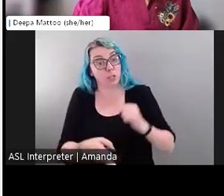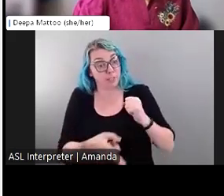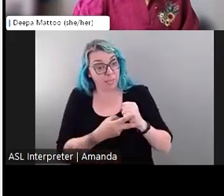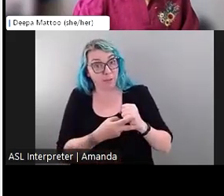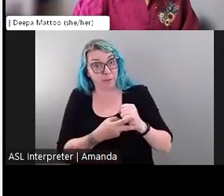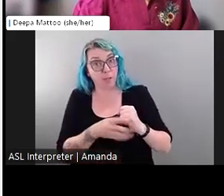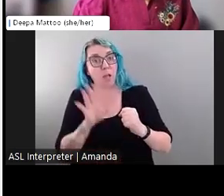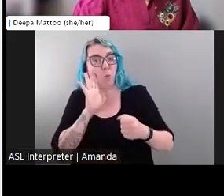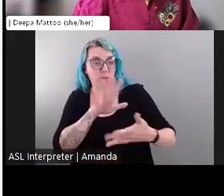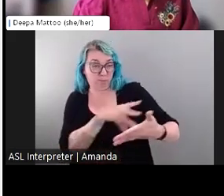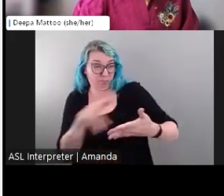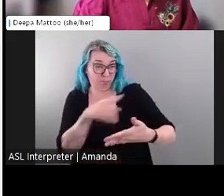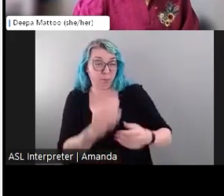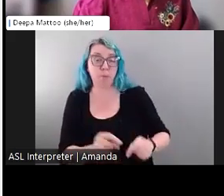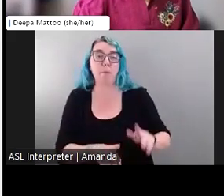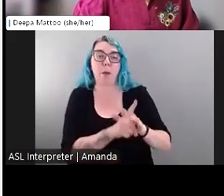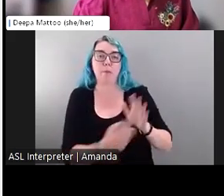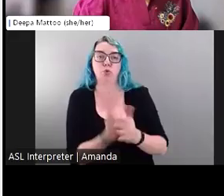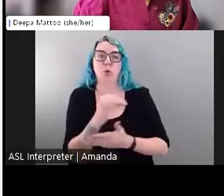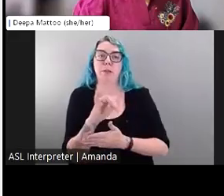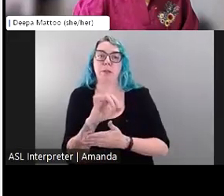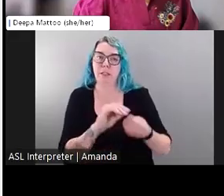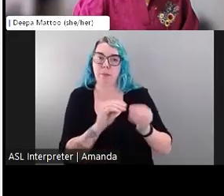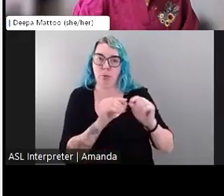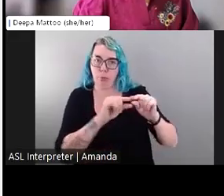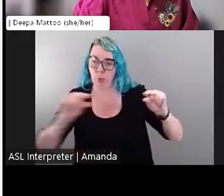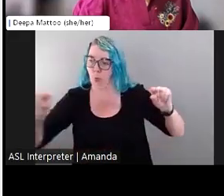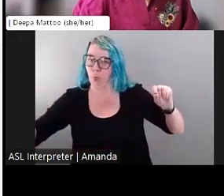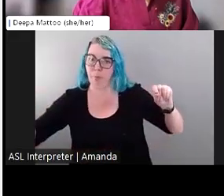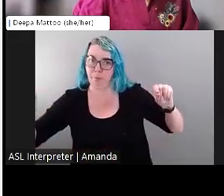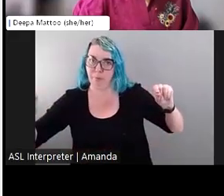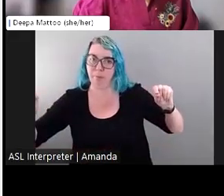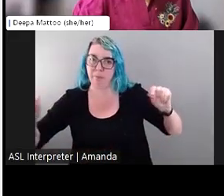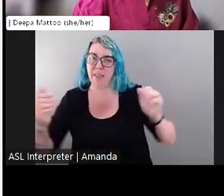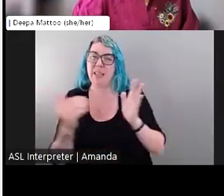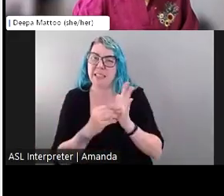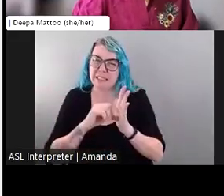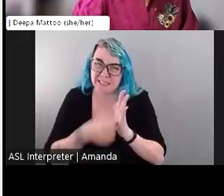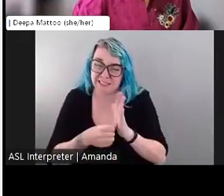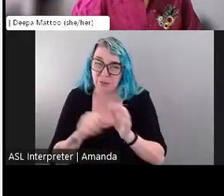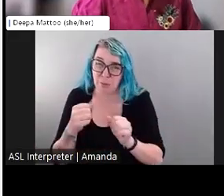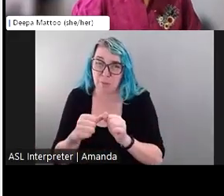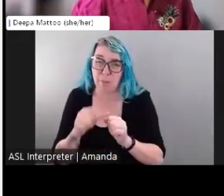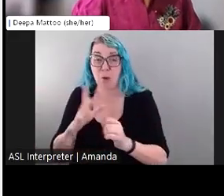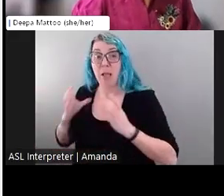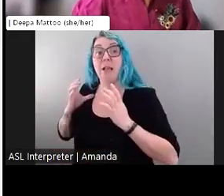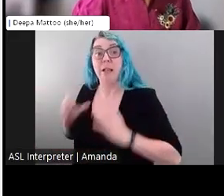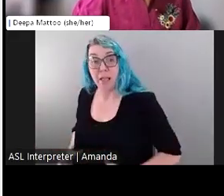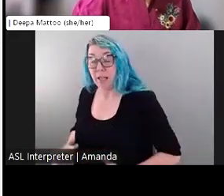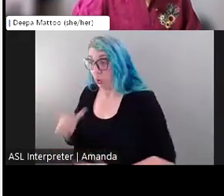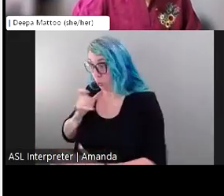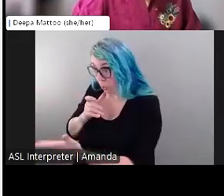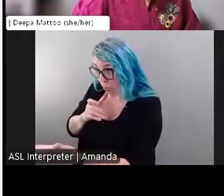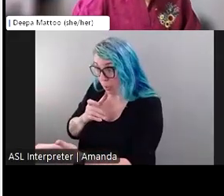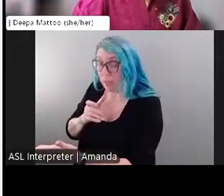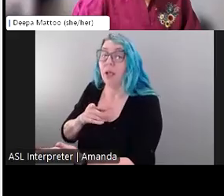safety plan, all categorized based on the RISA ID number. Again, please remember to note down the client's unique RISA ID number so that